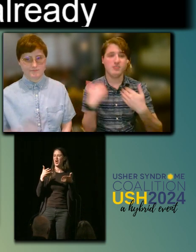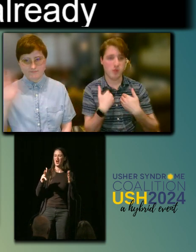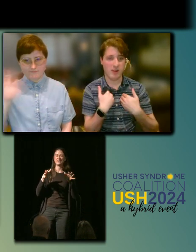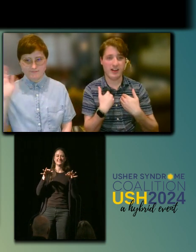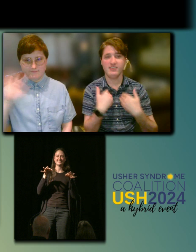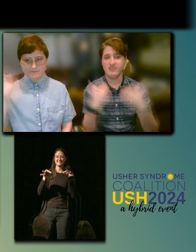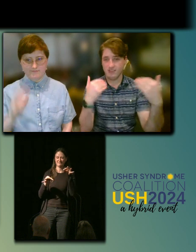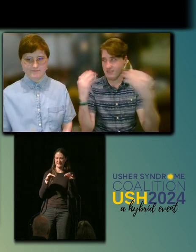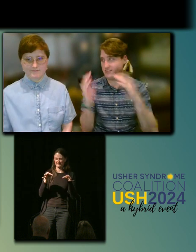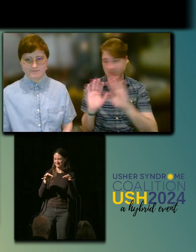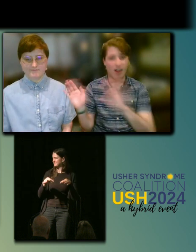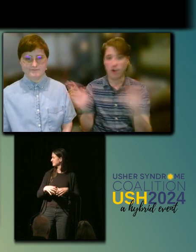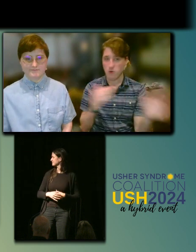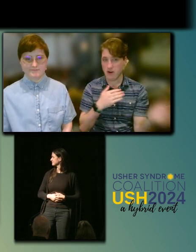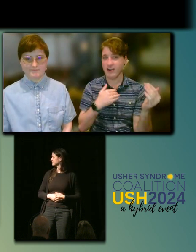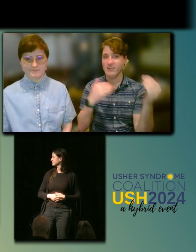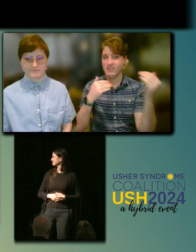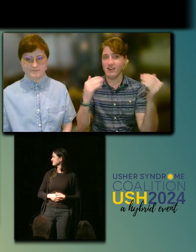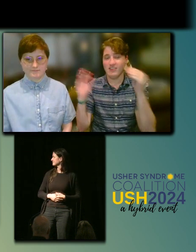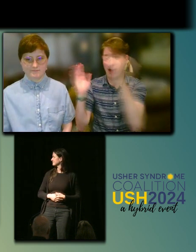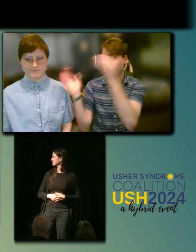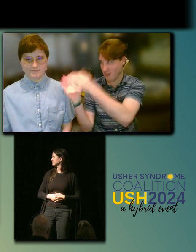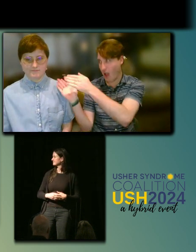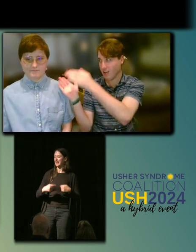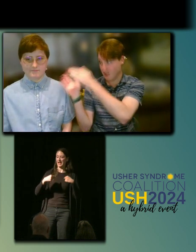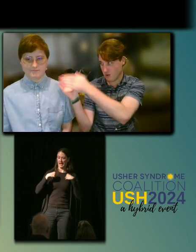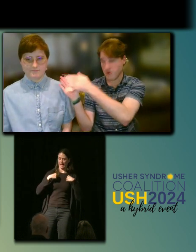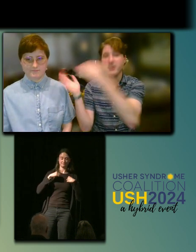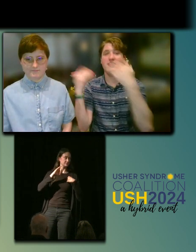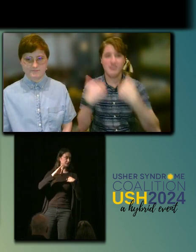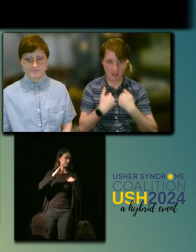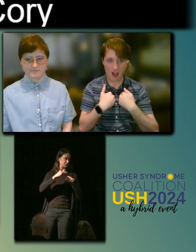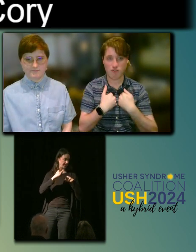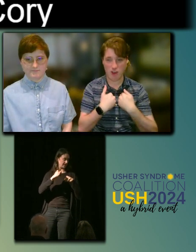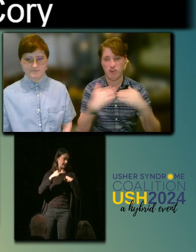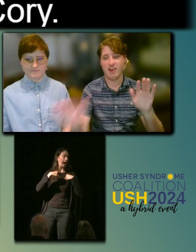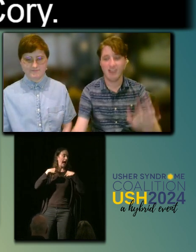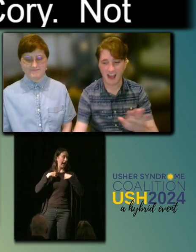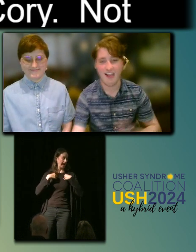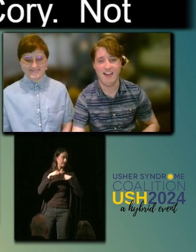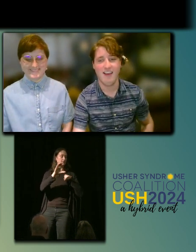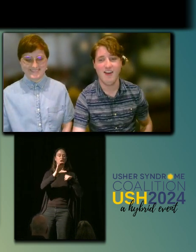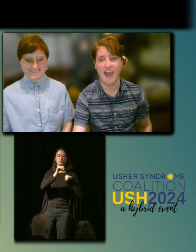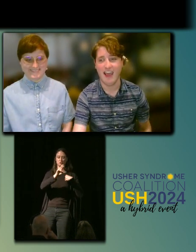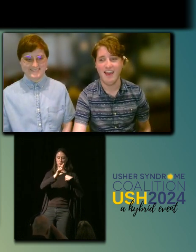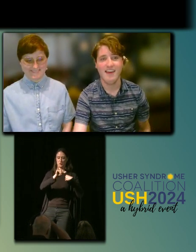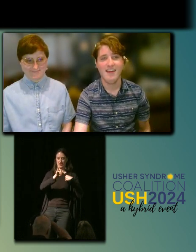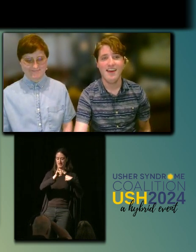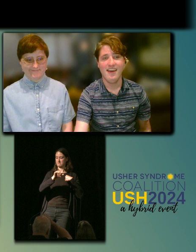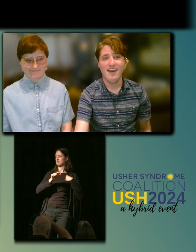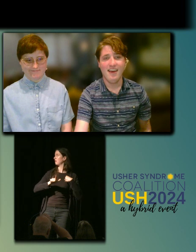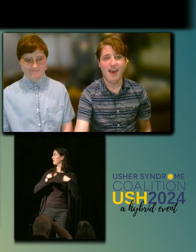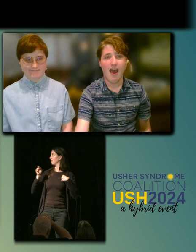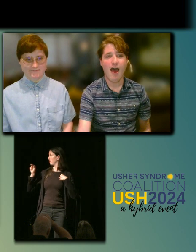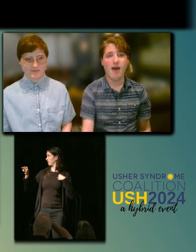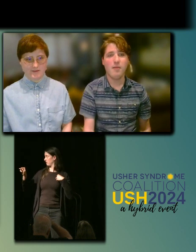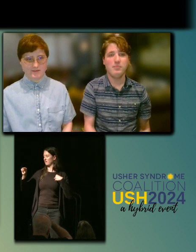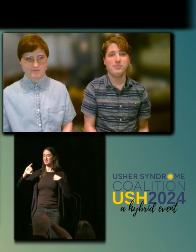JJ, Cory, not Cory, not Cory, not JJ. Got it. Okay.